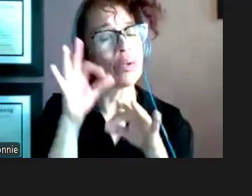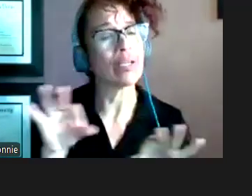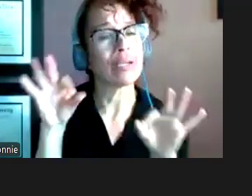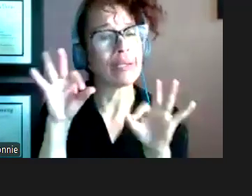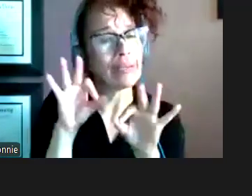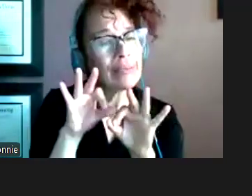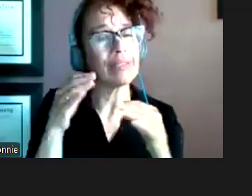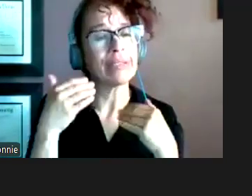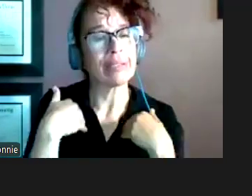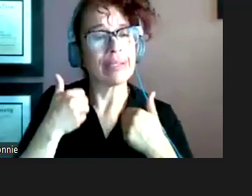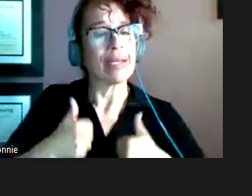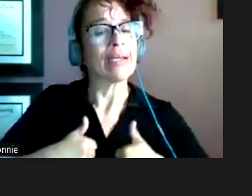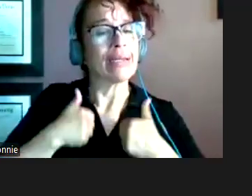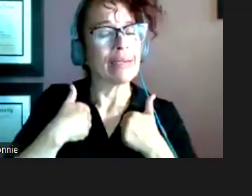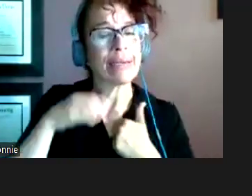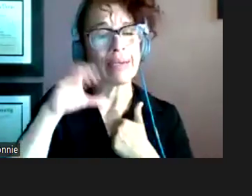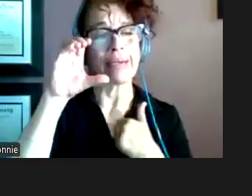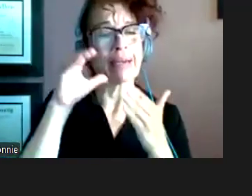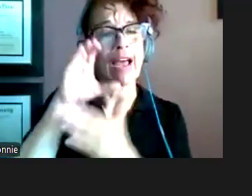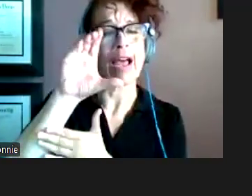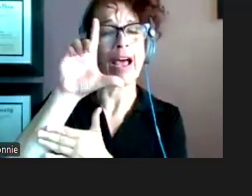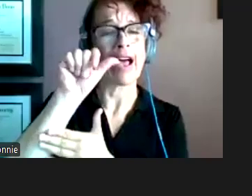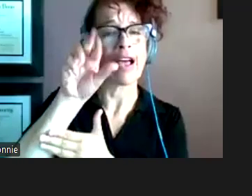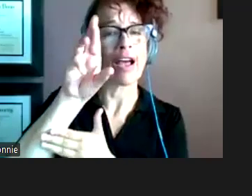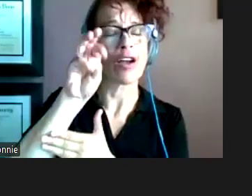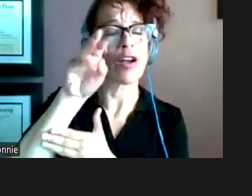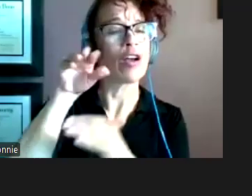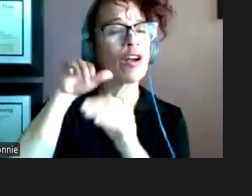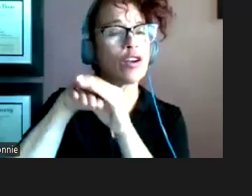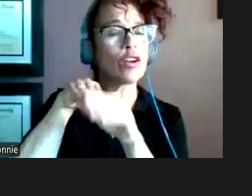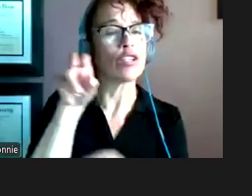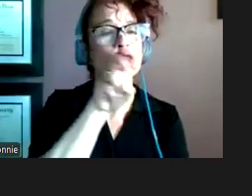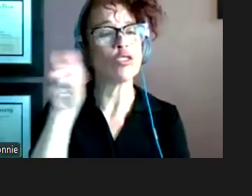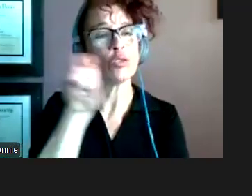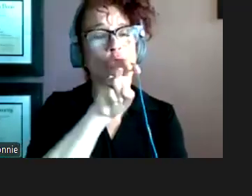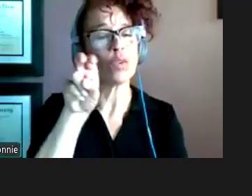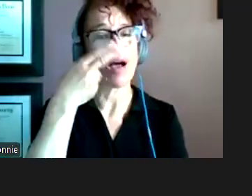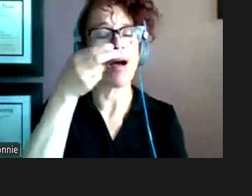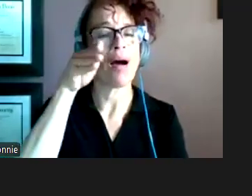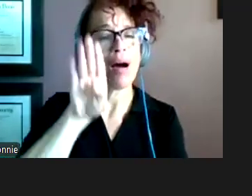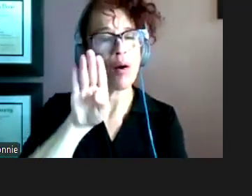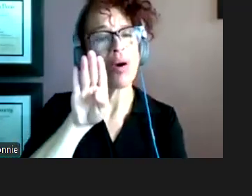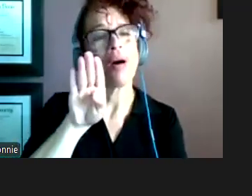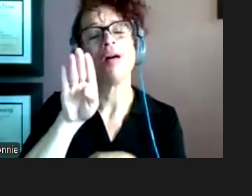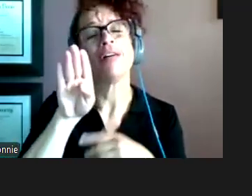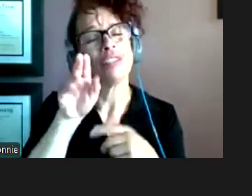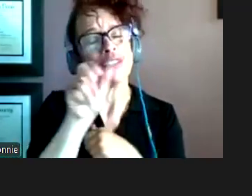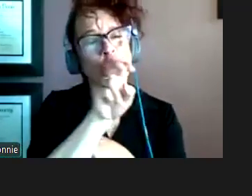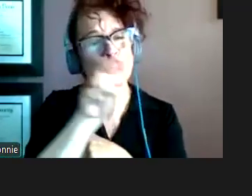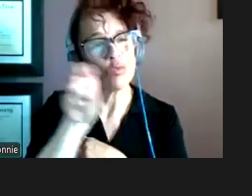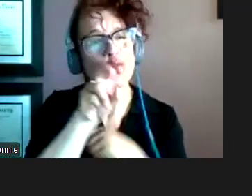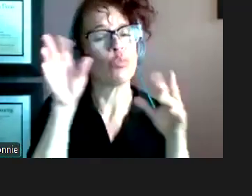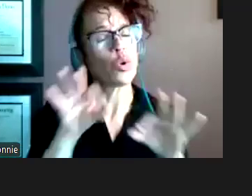I just happen to live in a city, Claremont, where we're actually a transportation hub. And so transportation